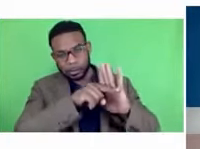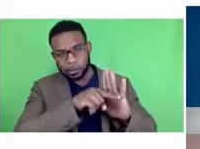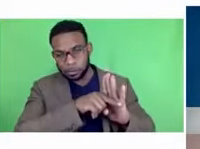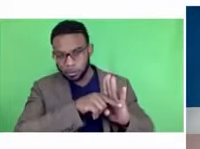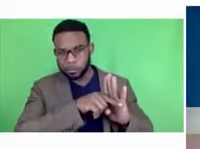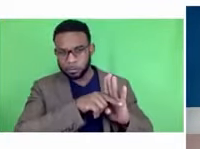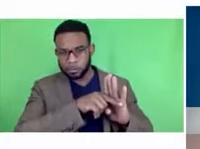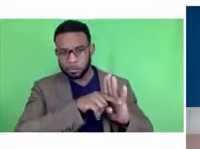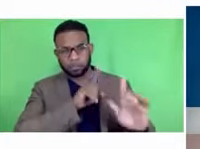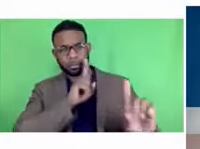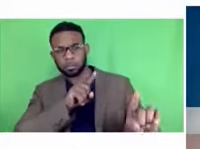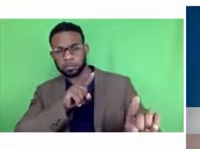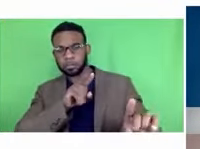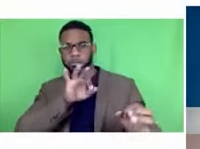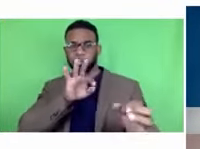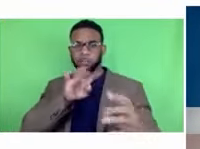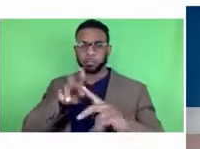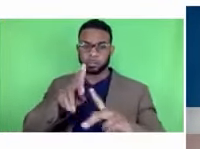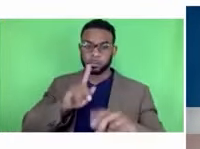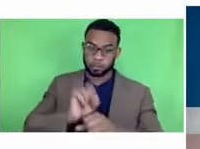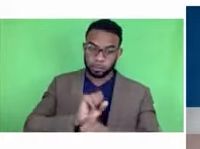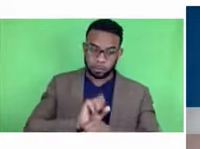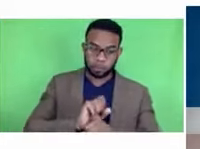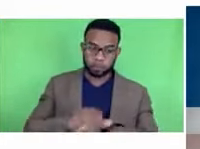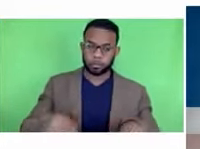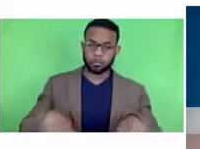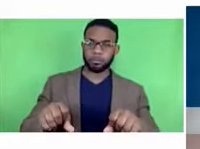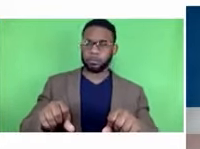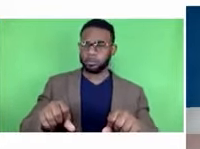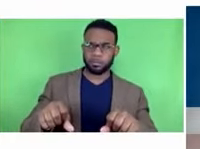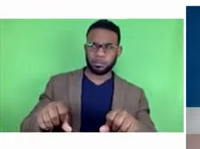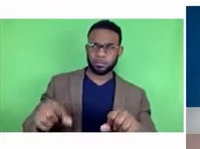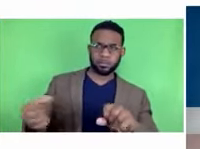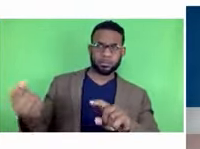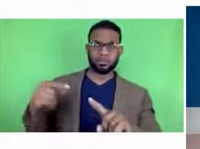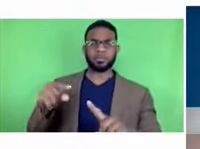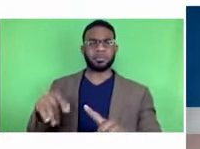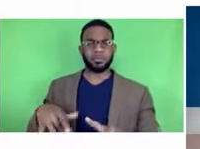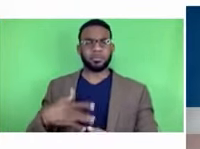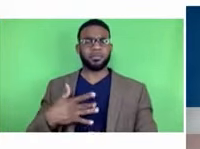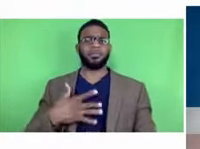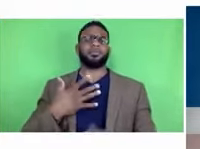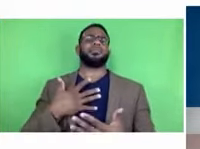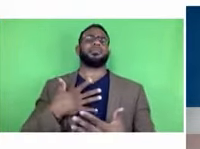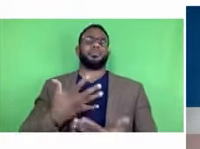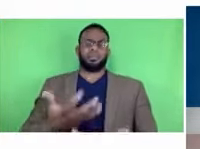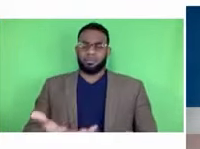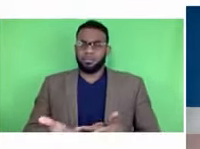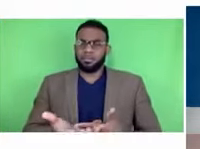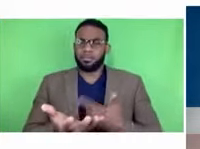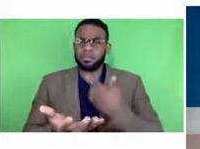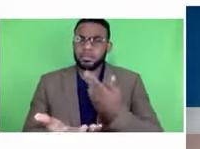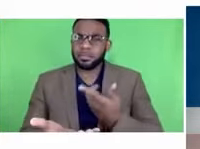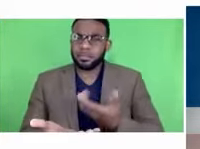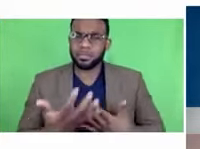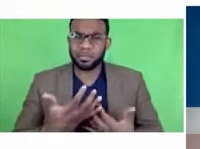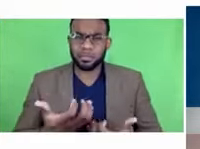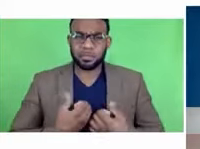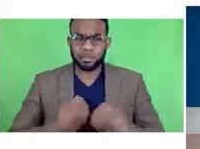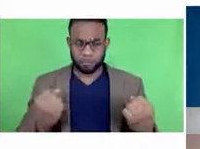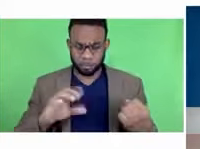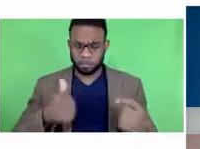negative responses and feedback to people actually, you know, taking that brave step and having a conversation with somebody to tell them something very vulnerable about themselves.